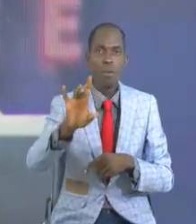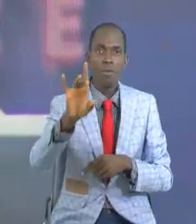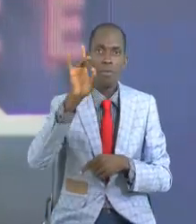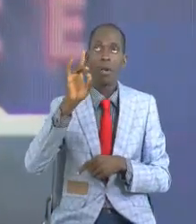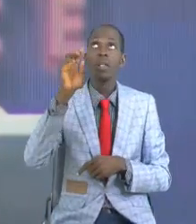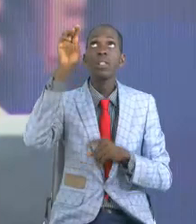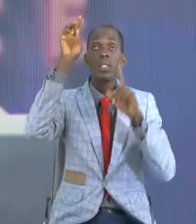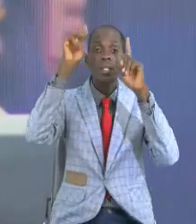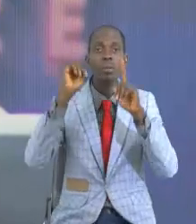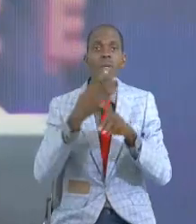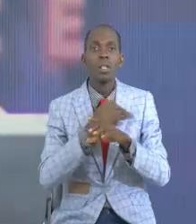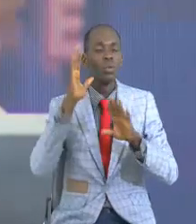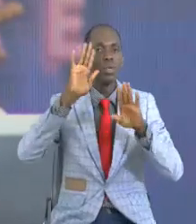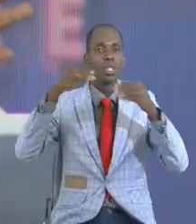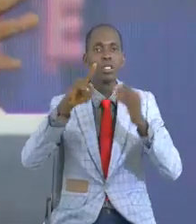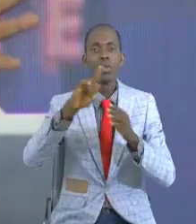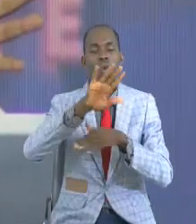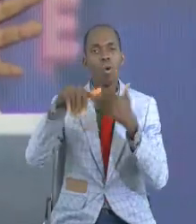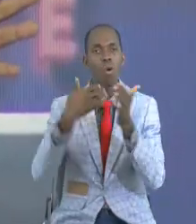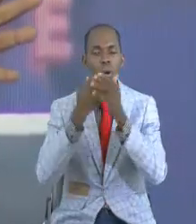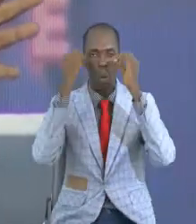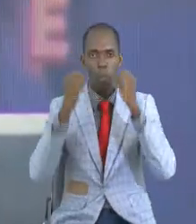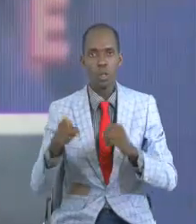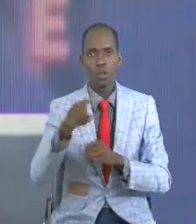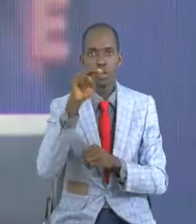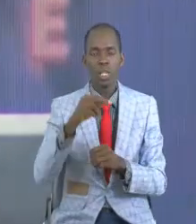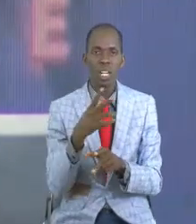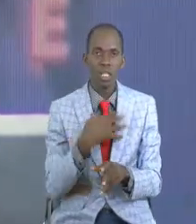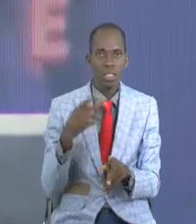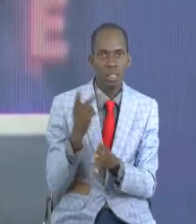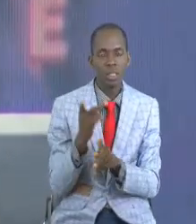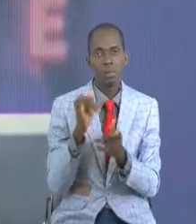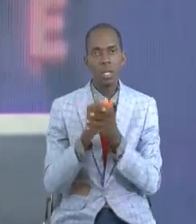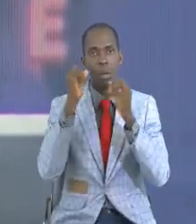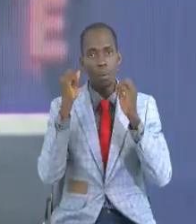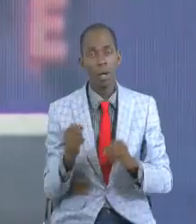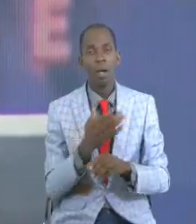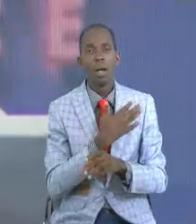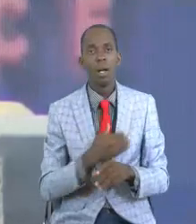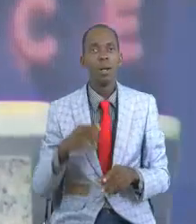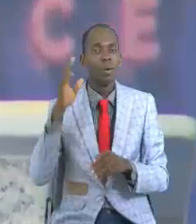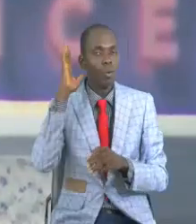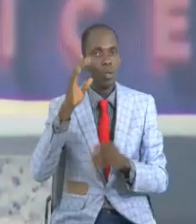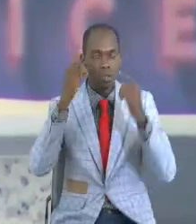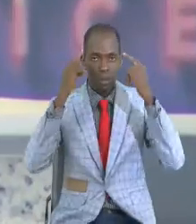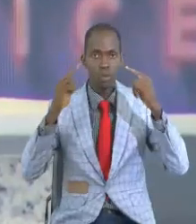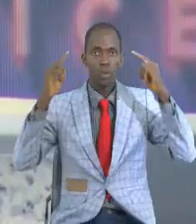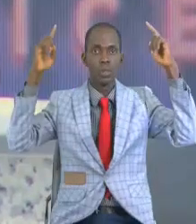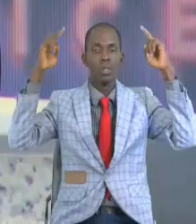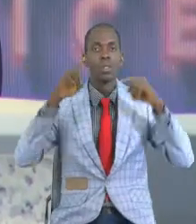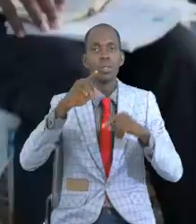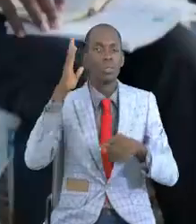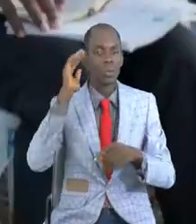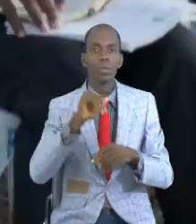power you need, and you will sustain that power, and you will succeed. You will not succumb to